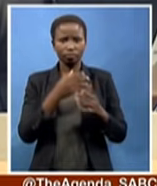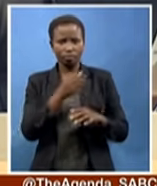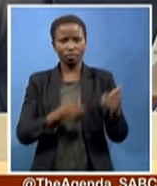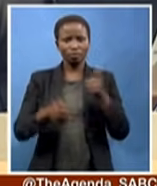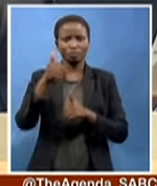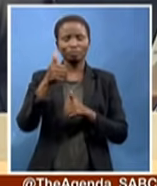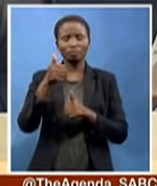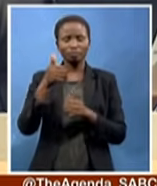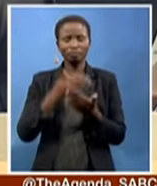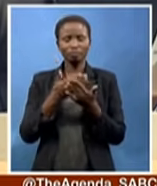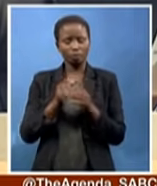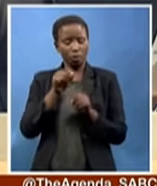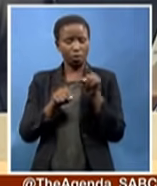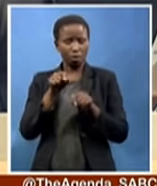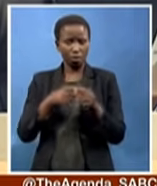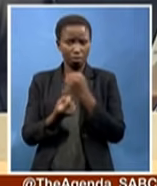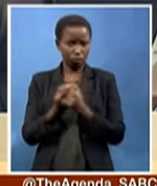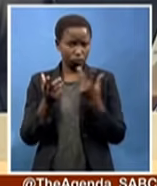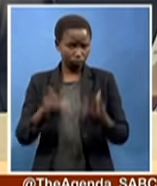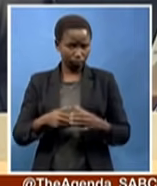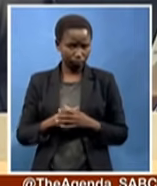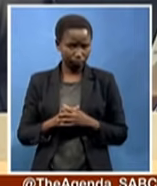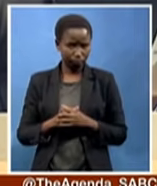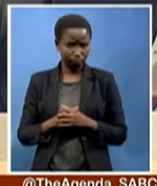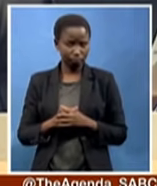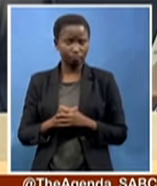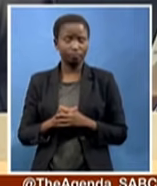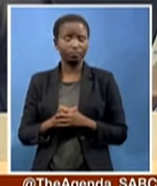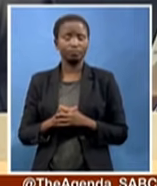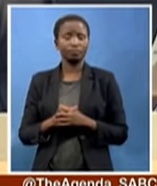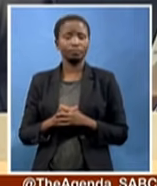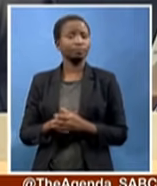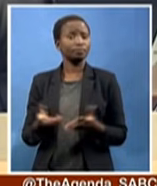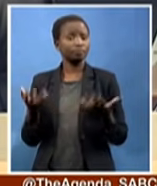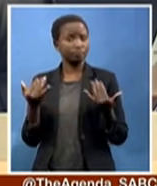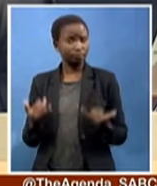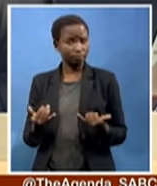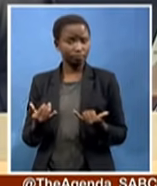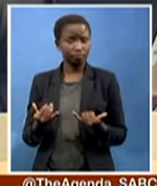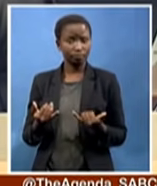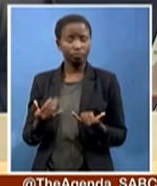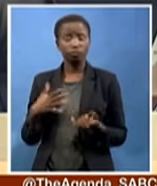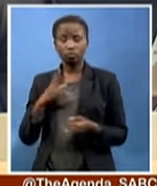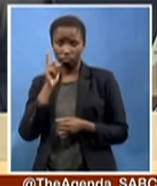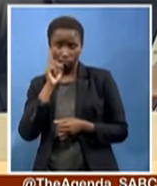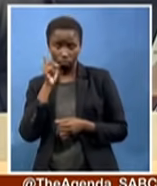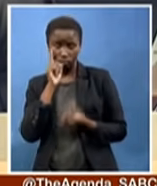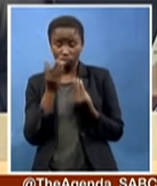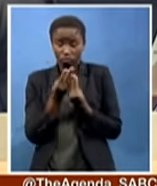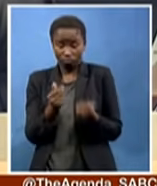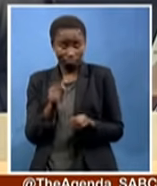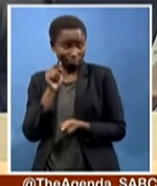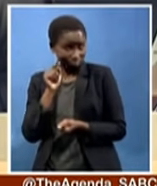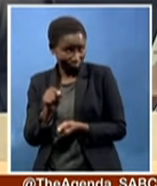The question that arises is whether these resolutions and pronouncements were followed by